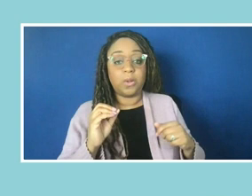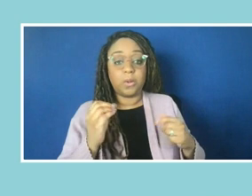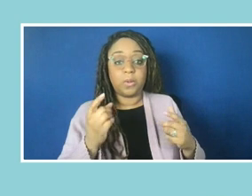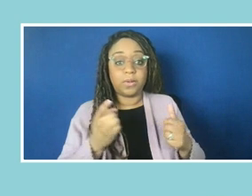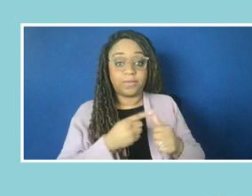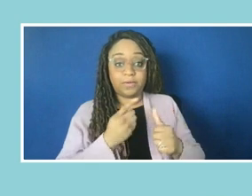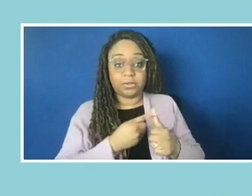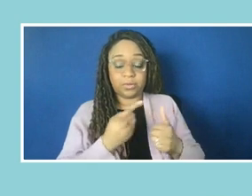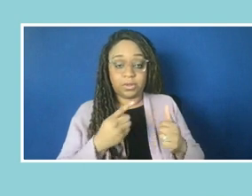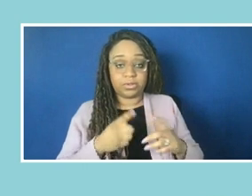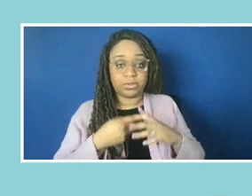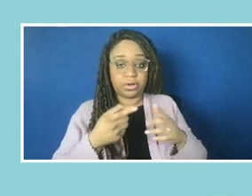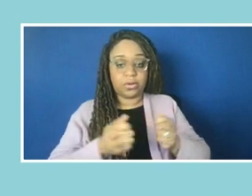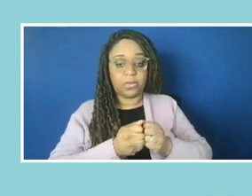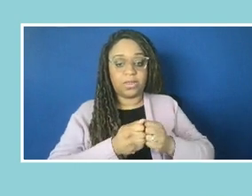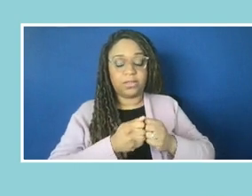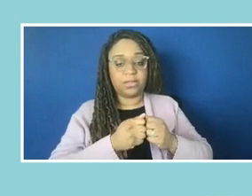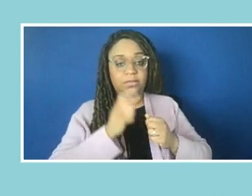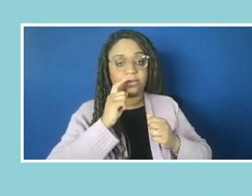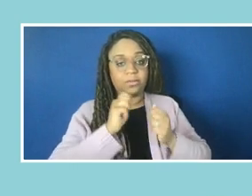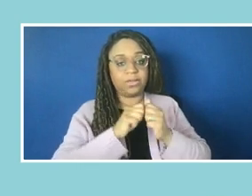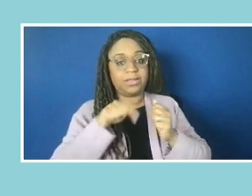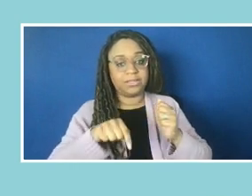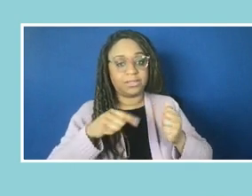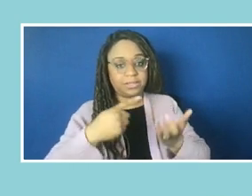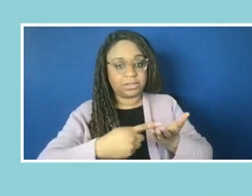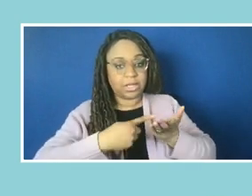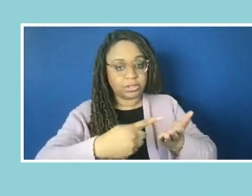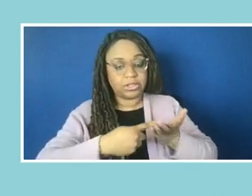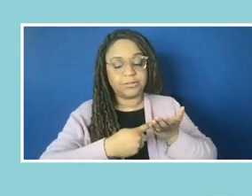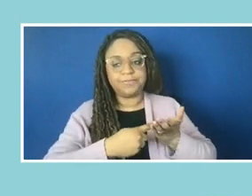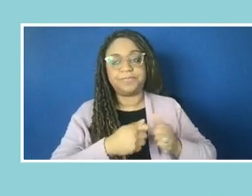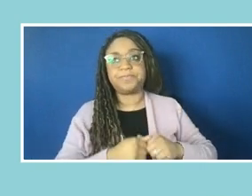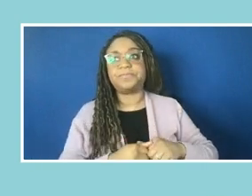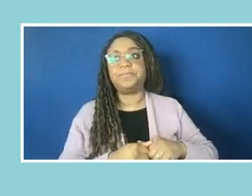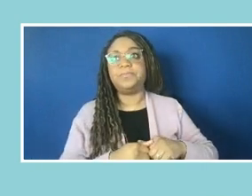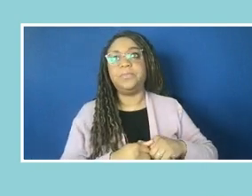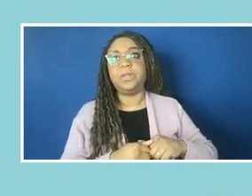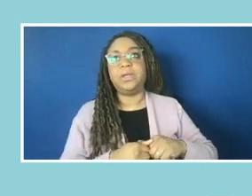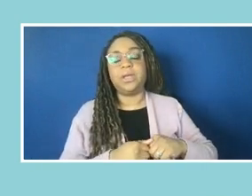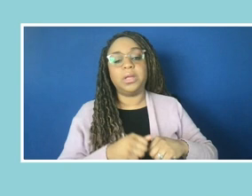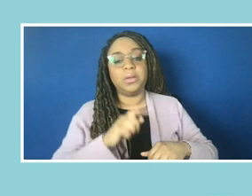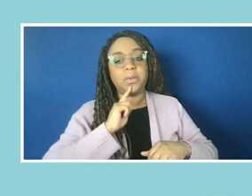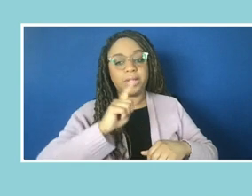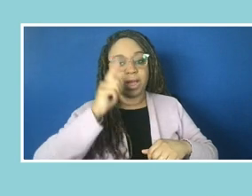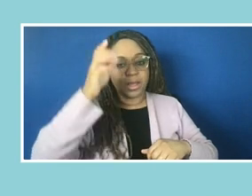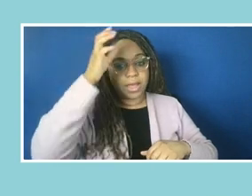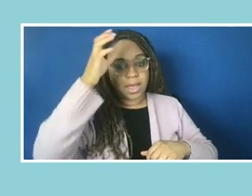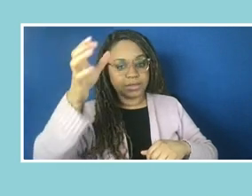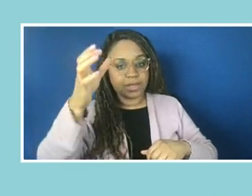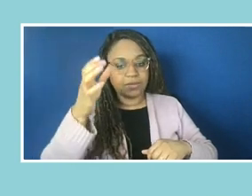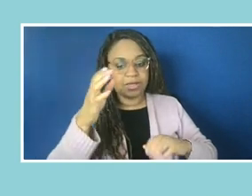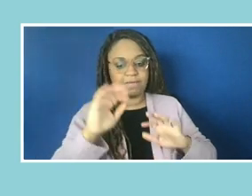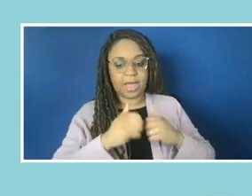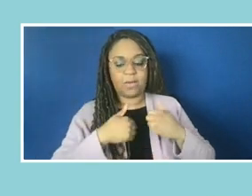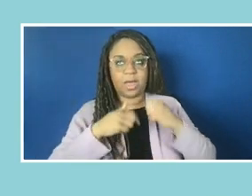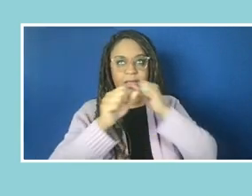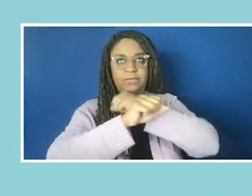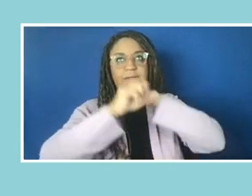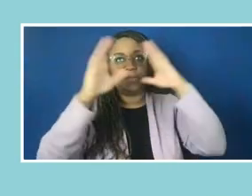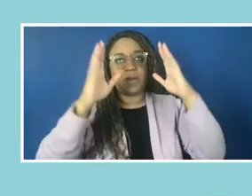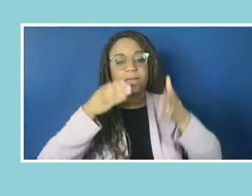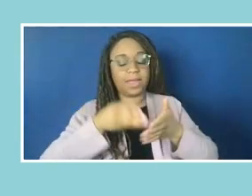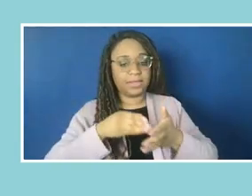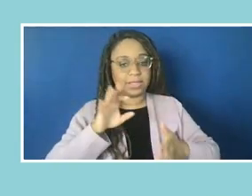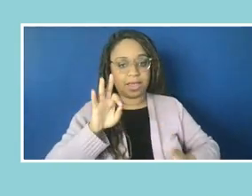to this discussion is to discuss a concept that has really shaped the way I think about anti-fascism in the U.S., and that